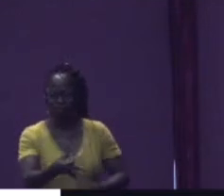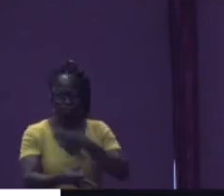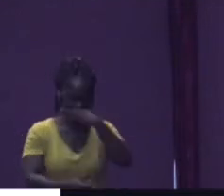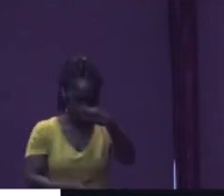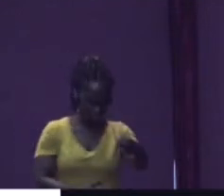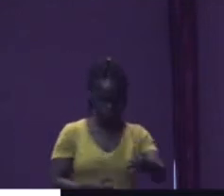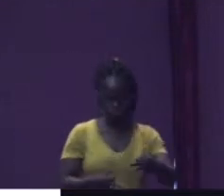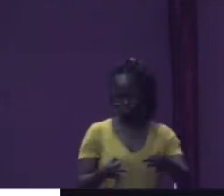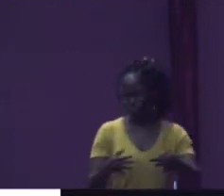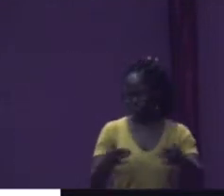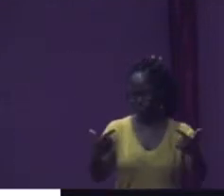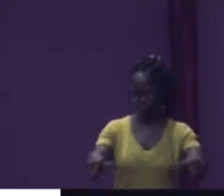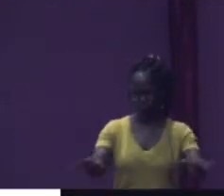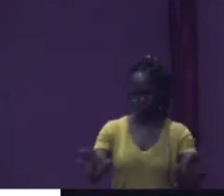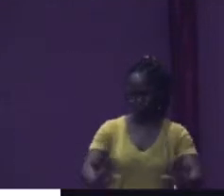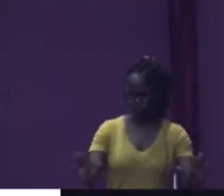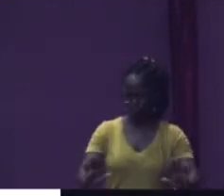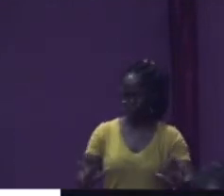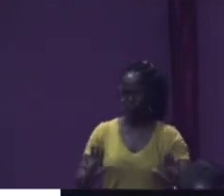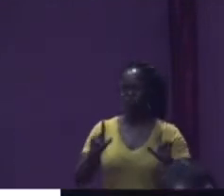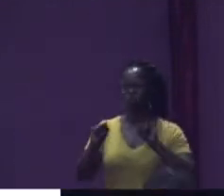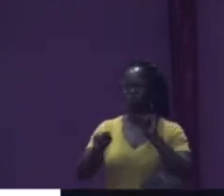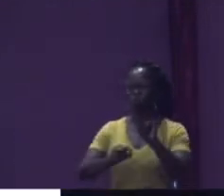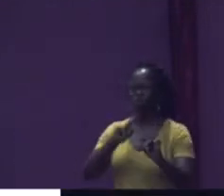which would then cause them shame.